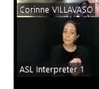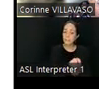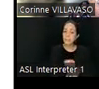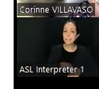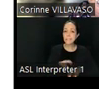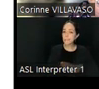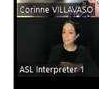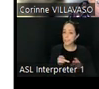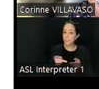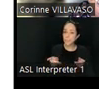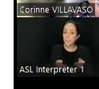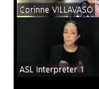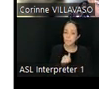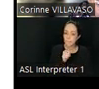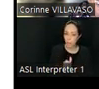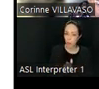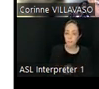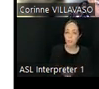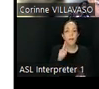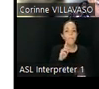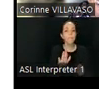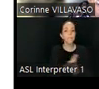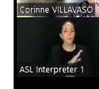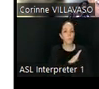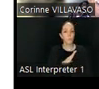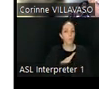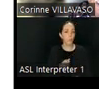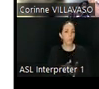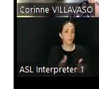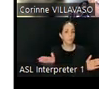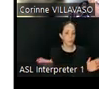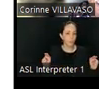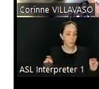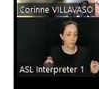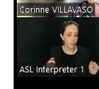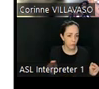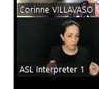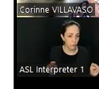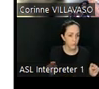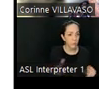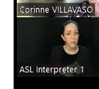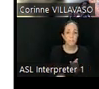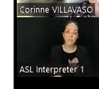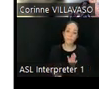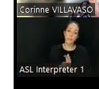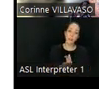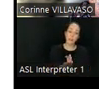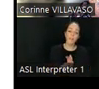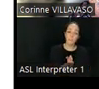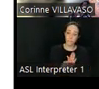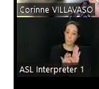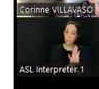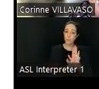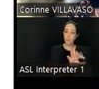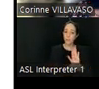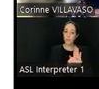cons: without specific mandates or representation, city council may try to find ways to get around making the board